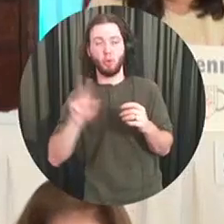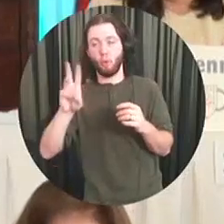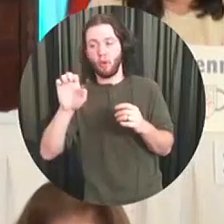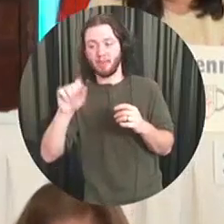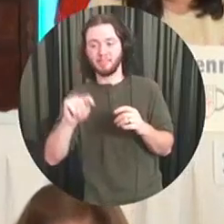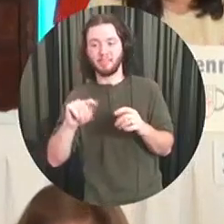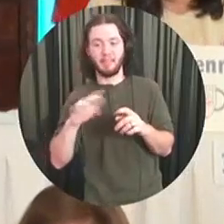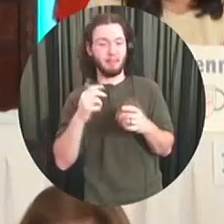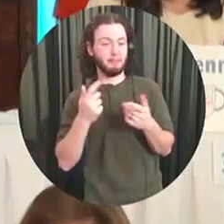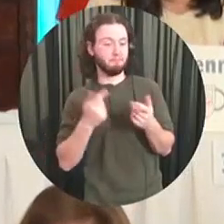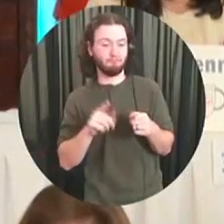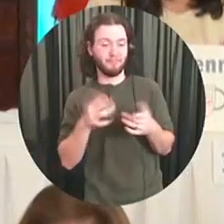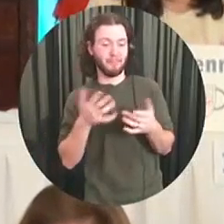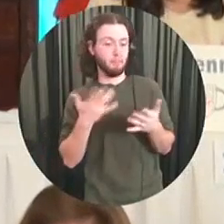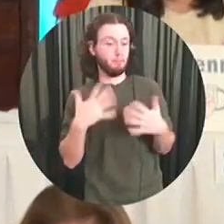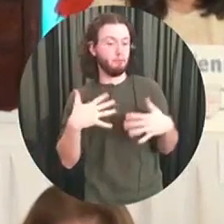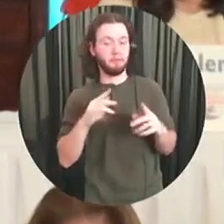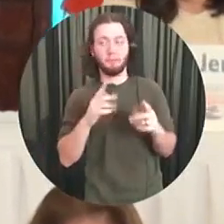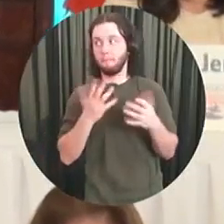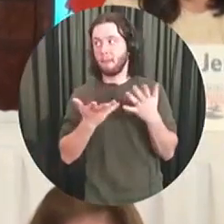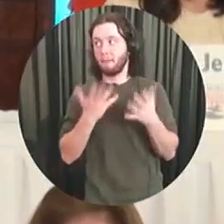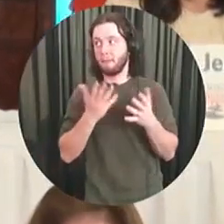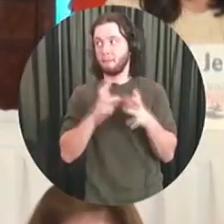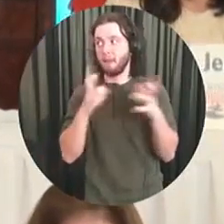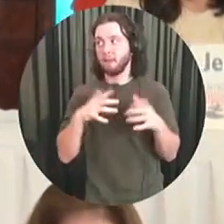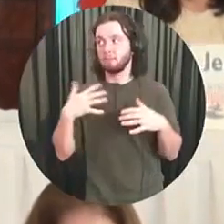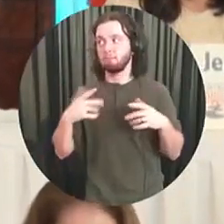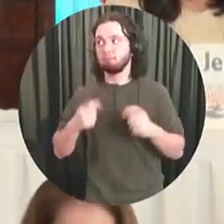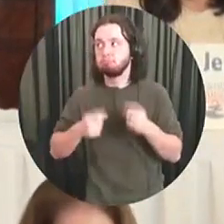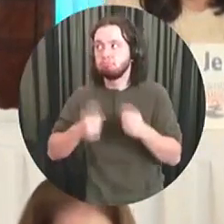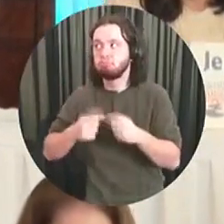All right, the ladies in black are ready. The ladies in black.